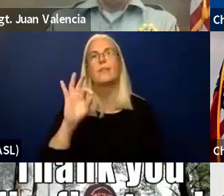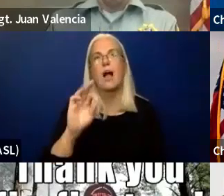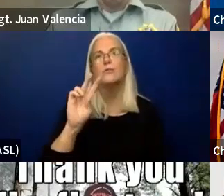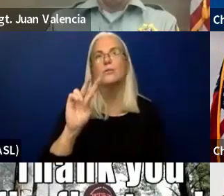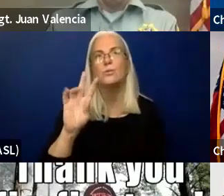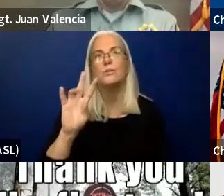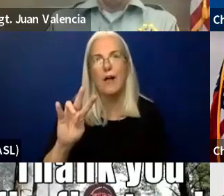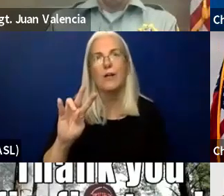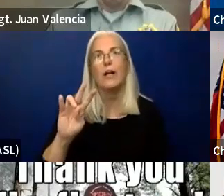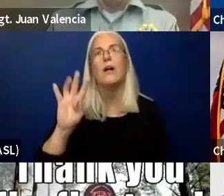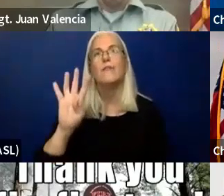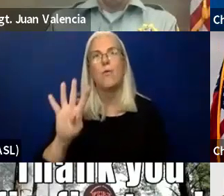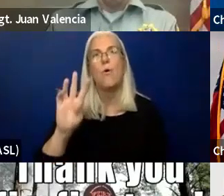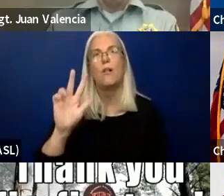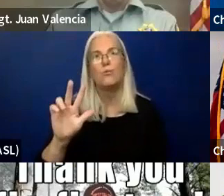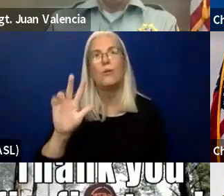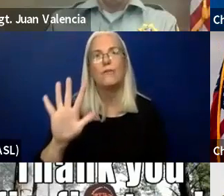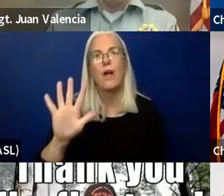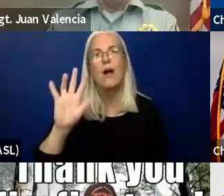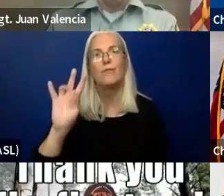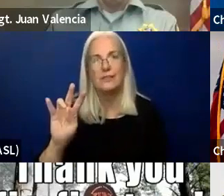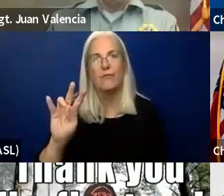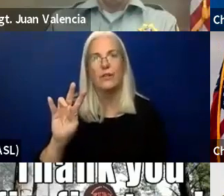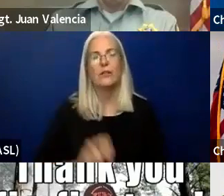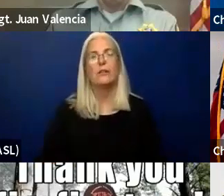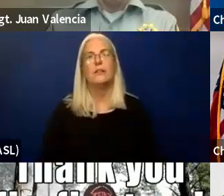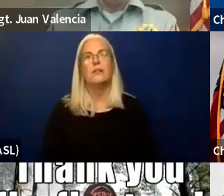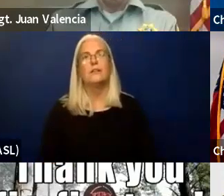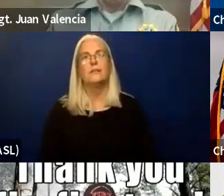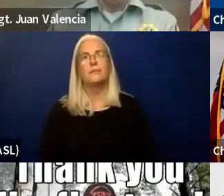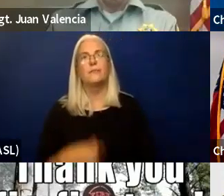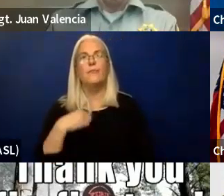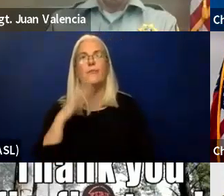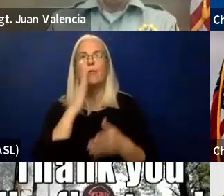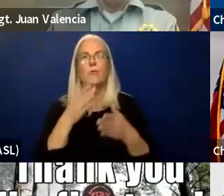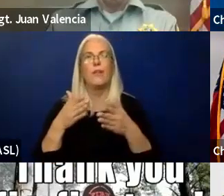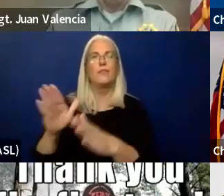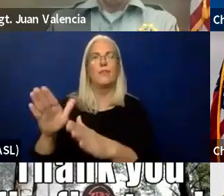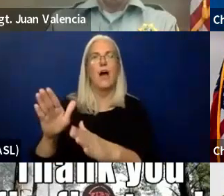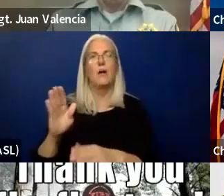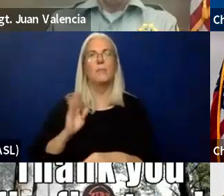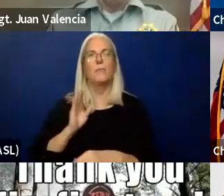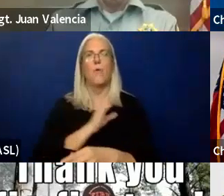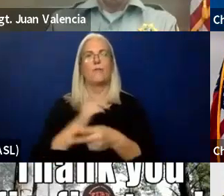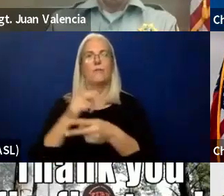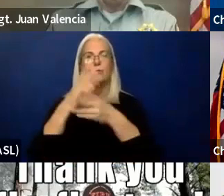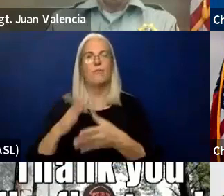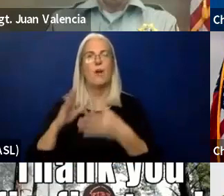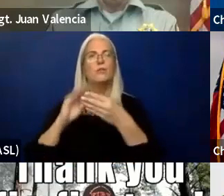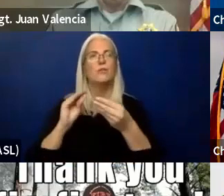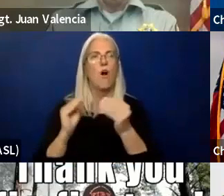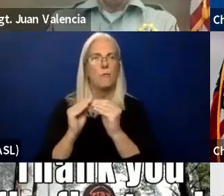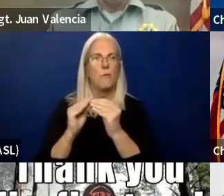1-800-927-4357. I'm going to let the chair of the Board of Supervisors describe the local assistance center here in just a few moments. But what I will let you know is the